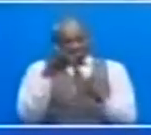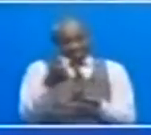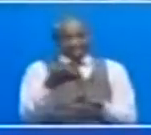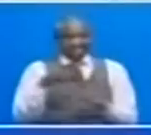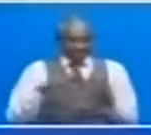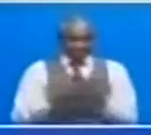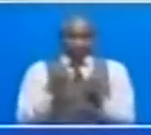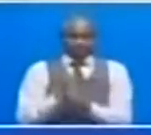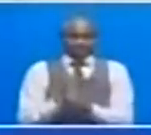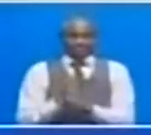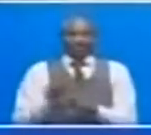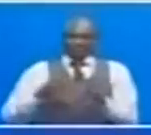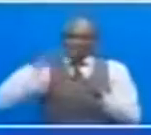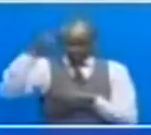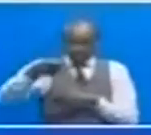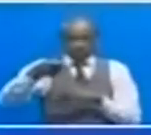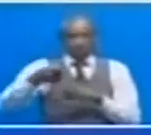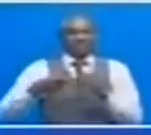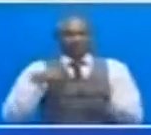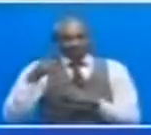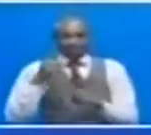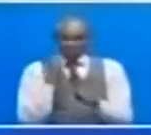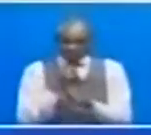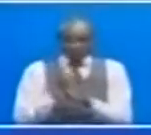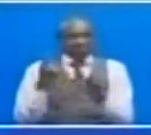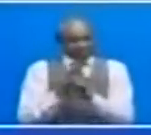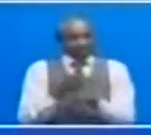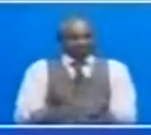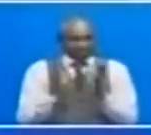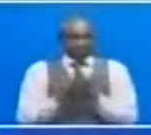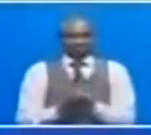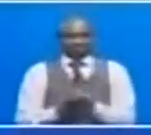through barriers, go over walls, go through assassin's tunnel.